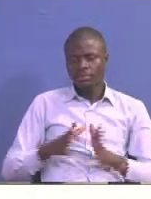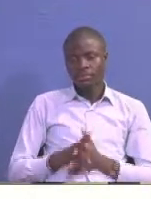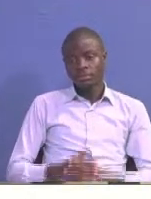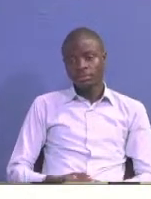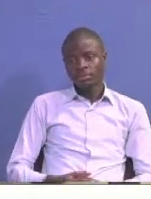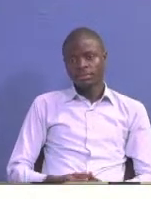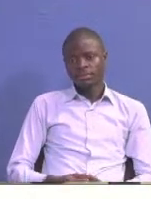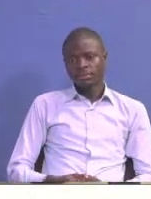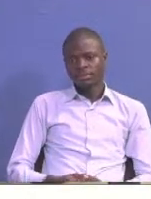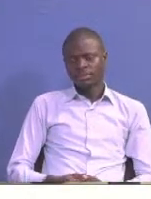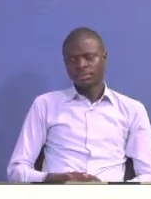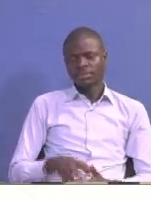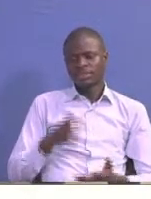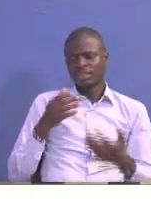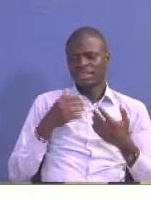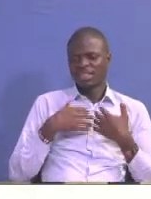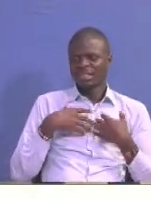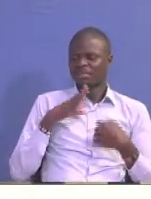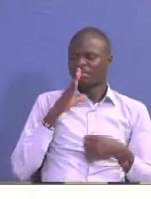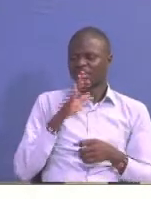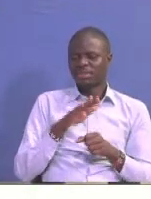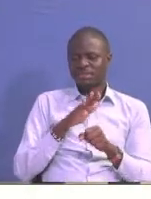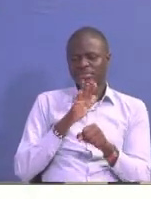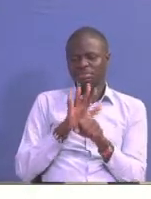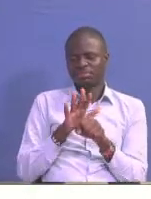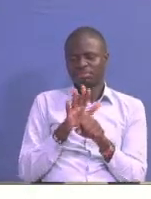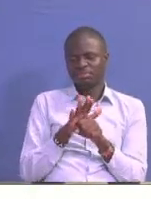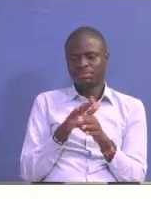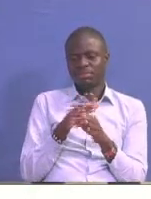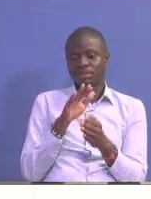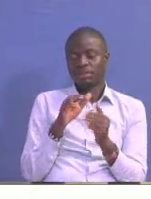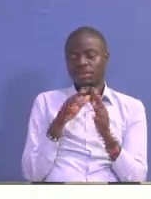lot. Even they have surpassed American cities.